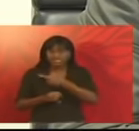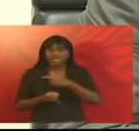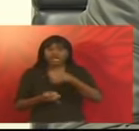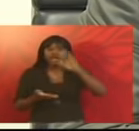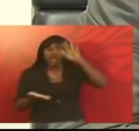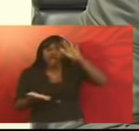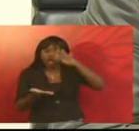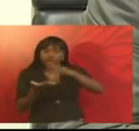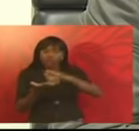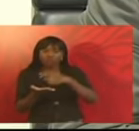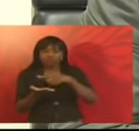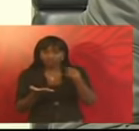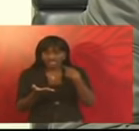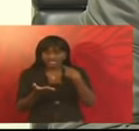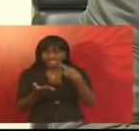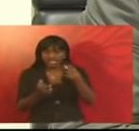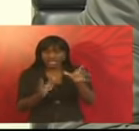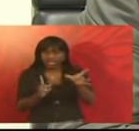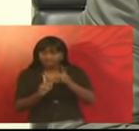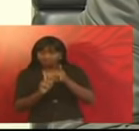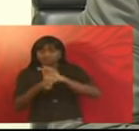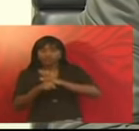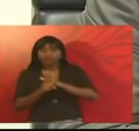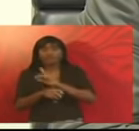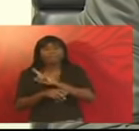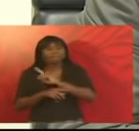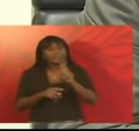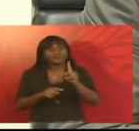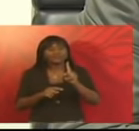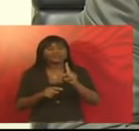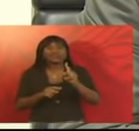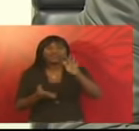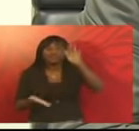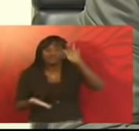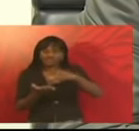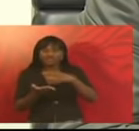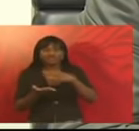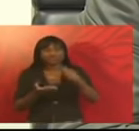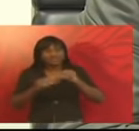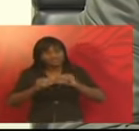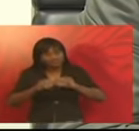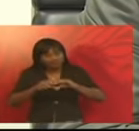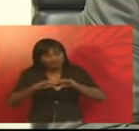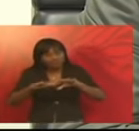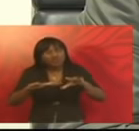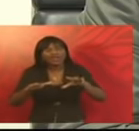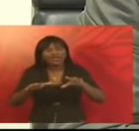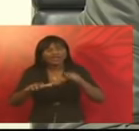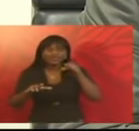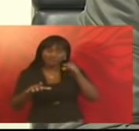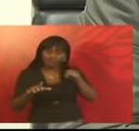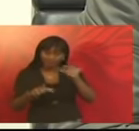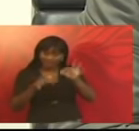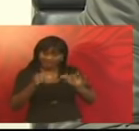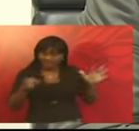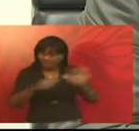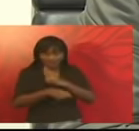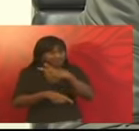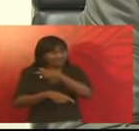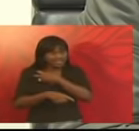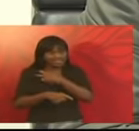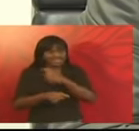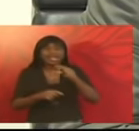own probability of getting ill and your own probability of passing on illness then lowers, once you and enough people are vaccinated, it